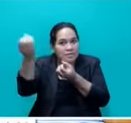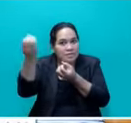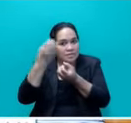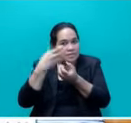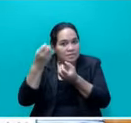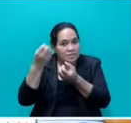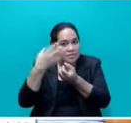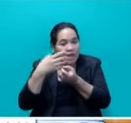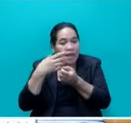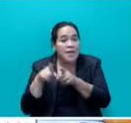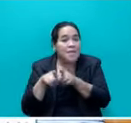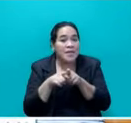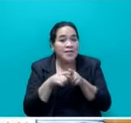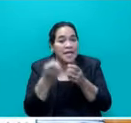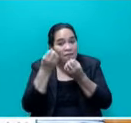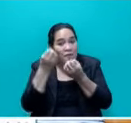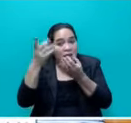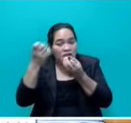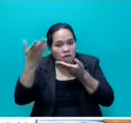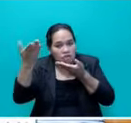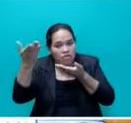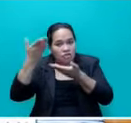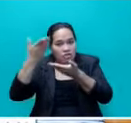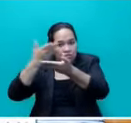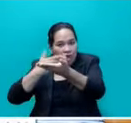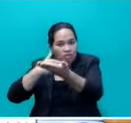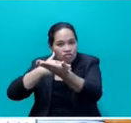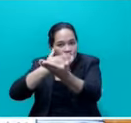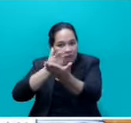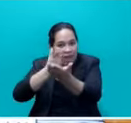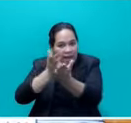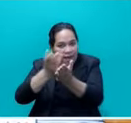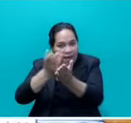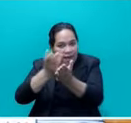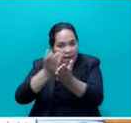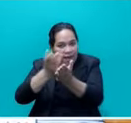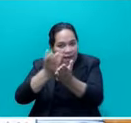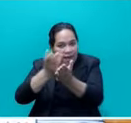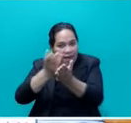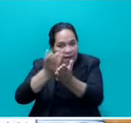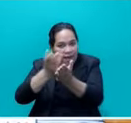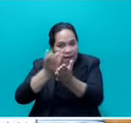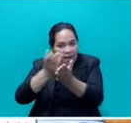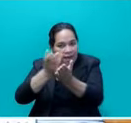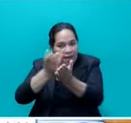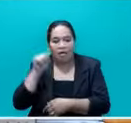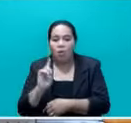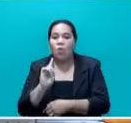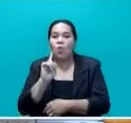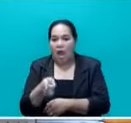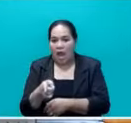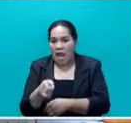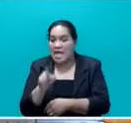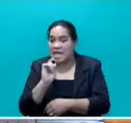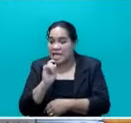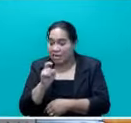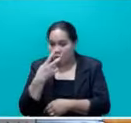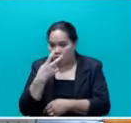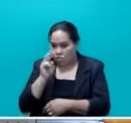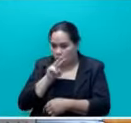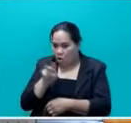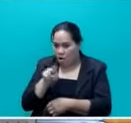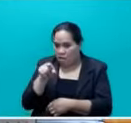mutual sharing of information. And then we'll know. If the tourist comes to Fiji and commits an